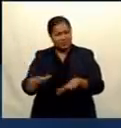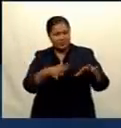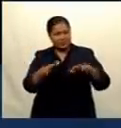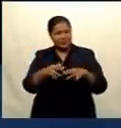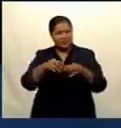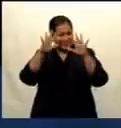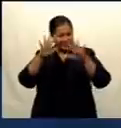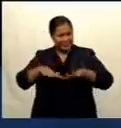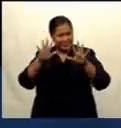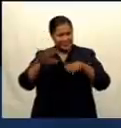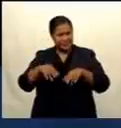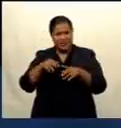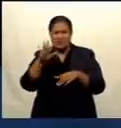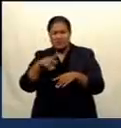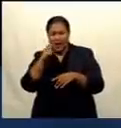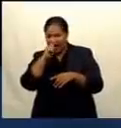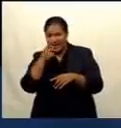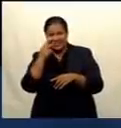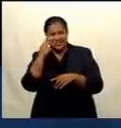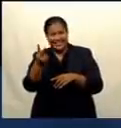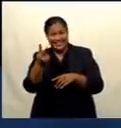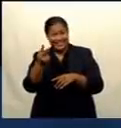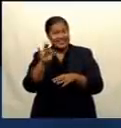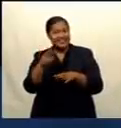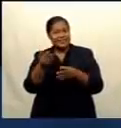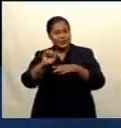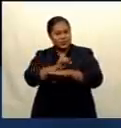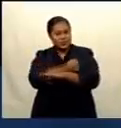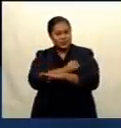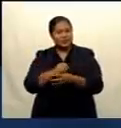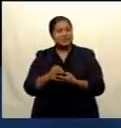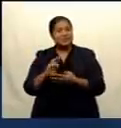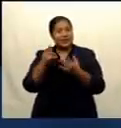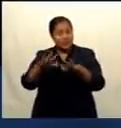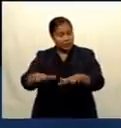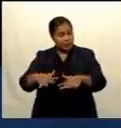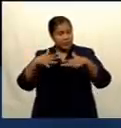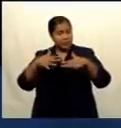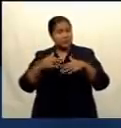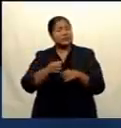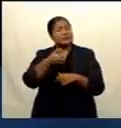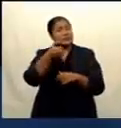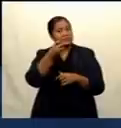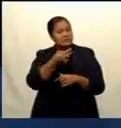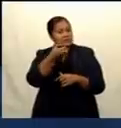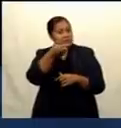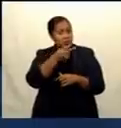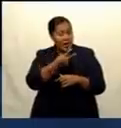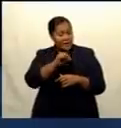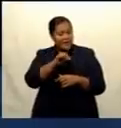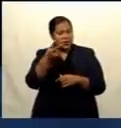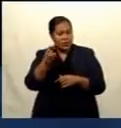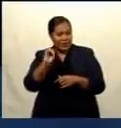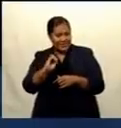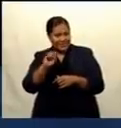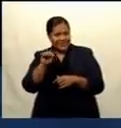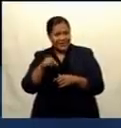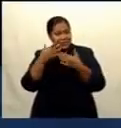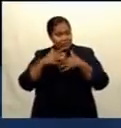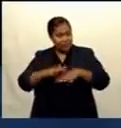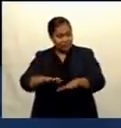abating, poor visibility in areas of heavy showers and thunderstorms. The next high tide will be at 20 minutes past midnight, with low tide